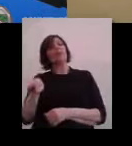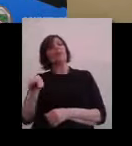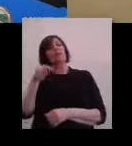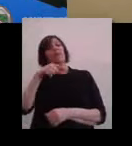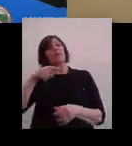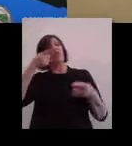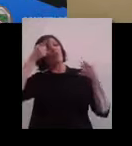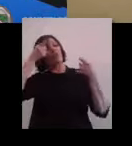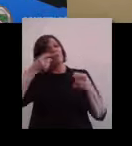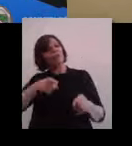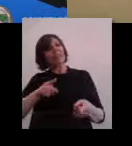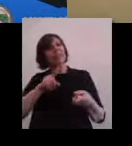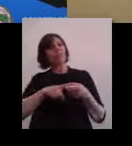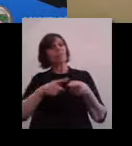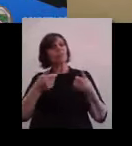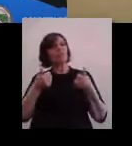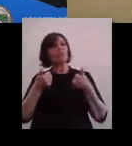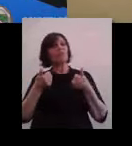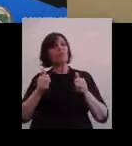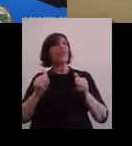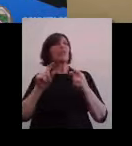meet, if not weekly, bi-weekly.